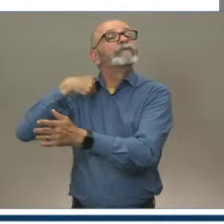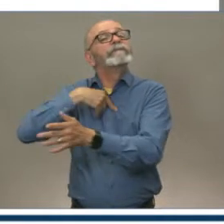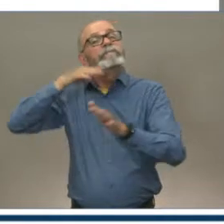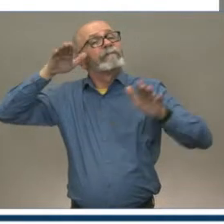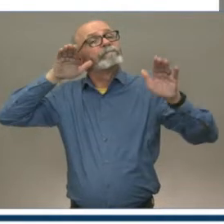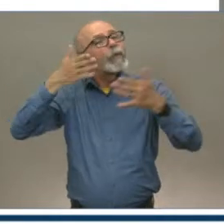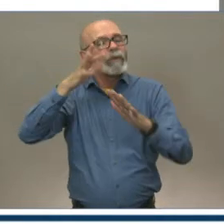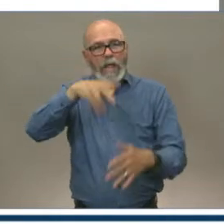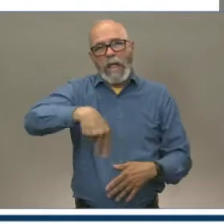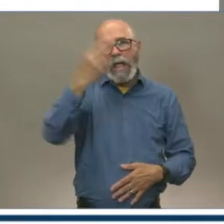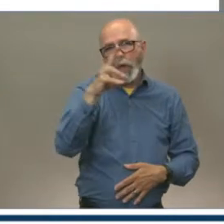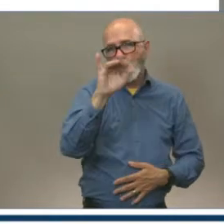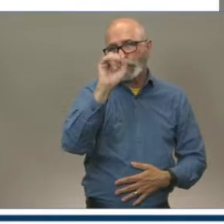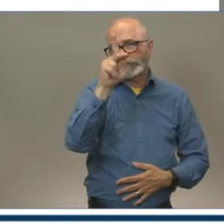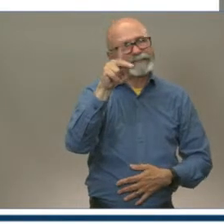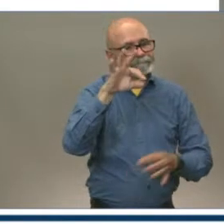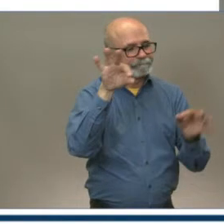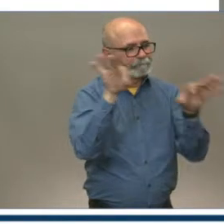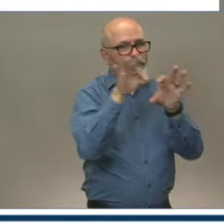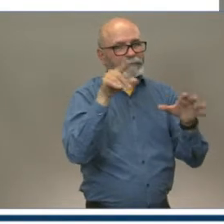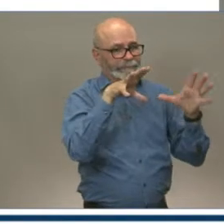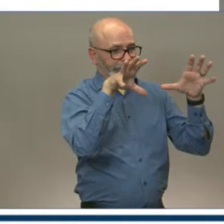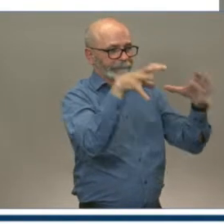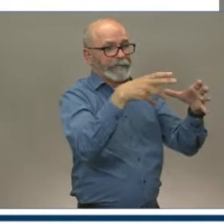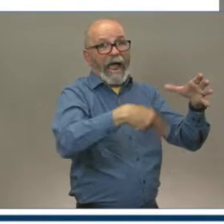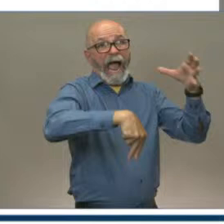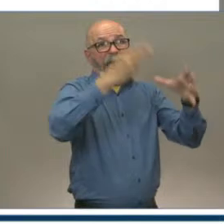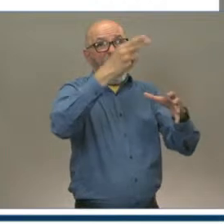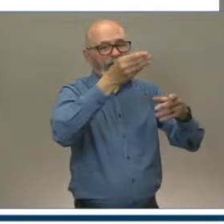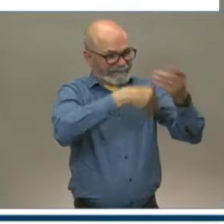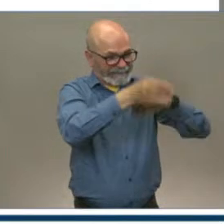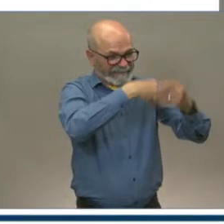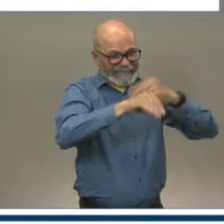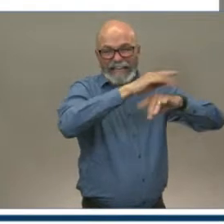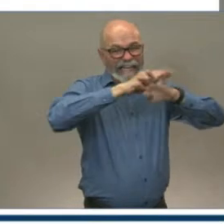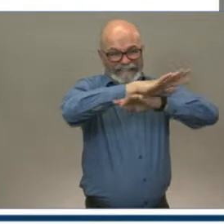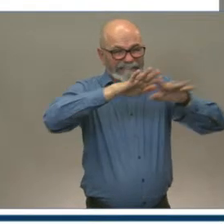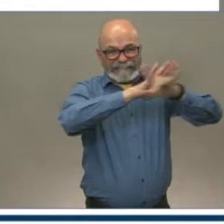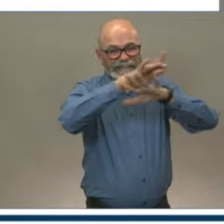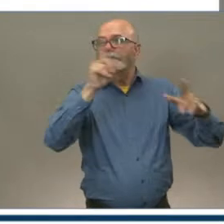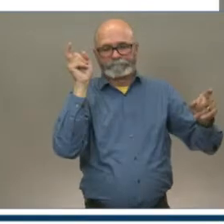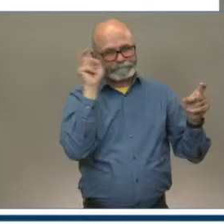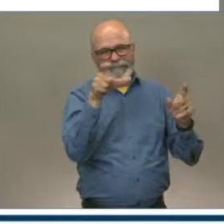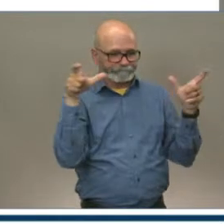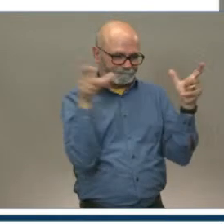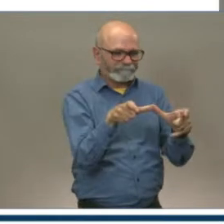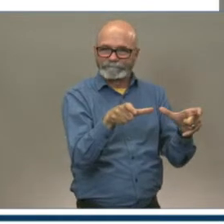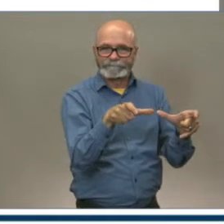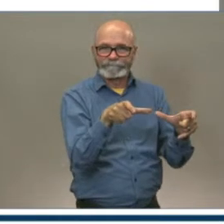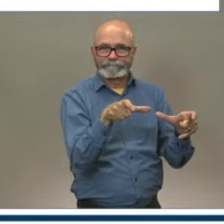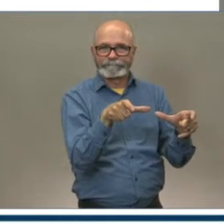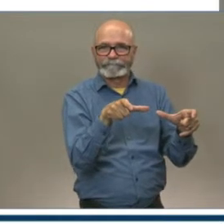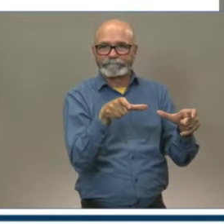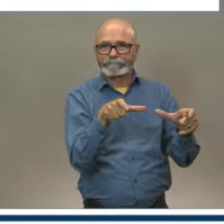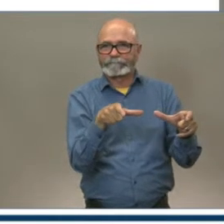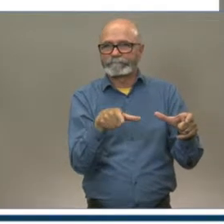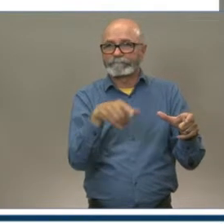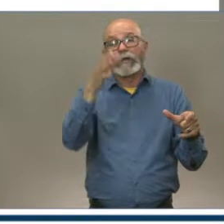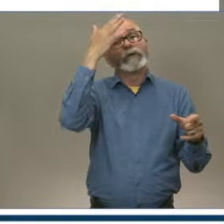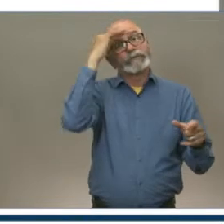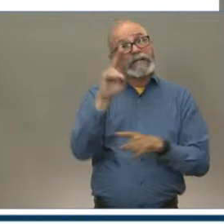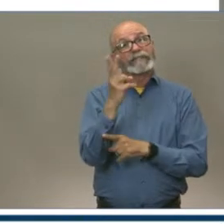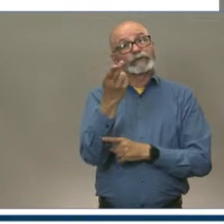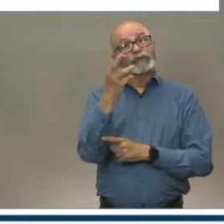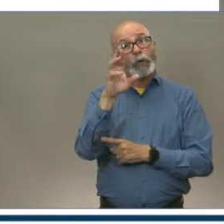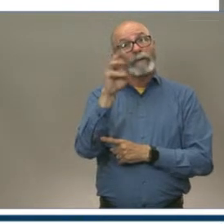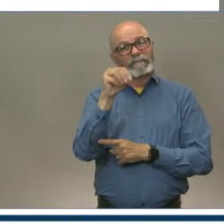risk areas and high risk of transmission. And part of that is we know that in HRM with the